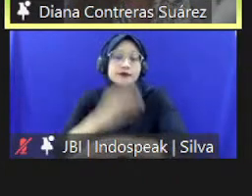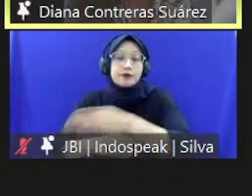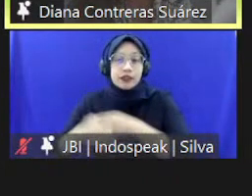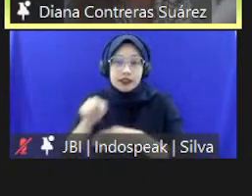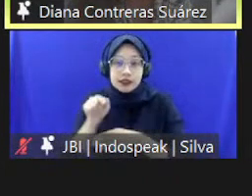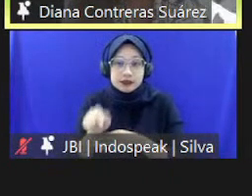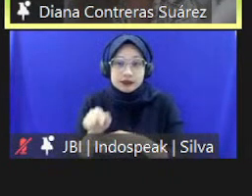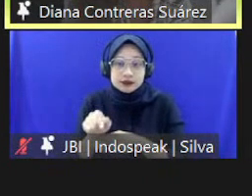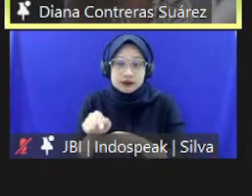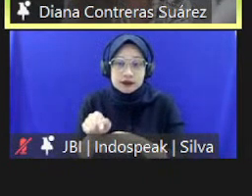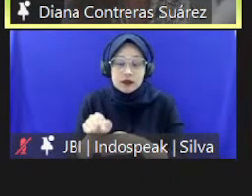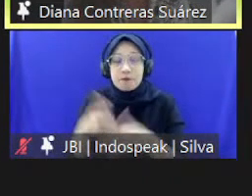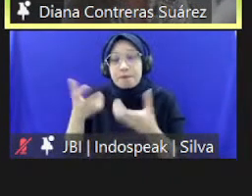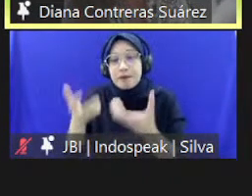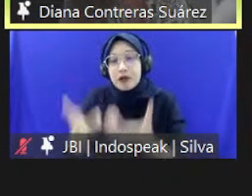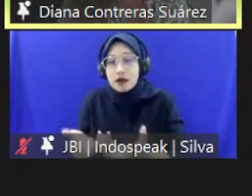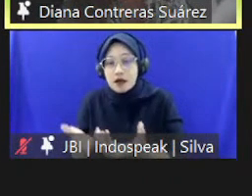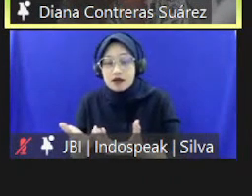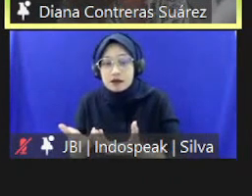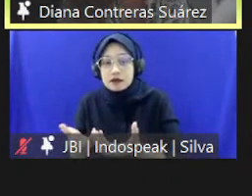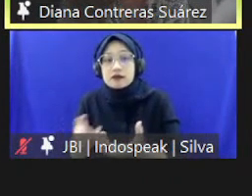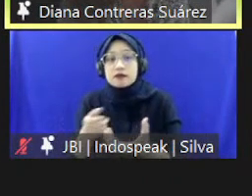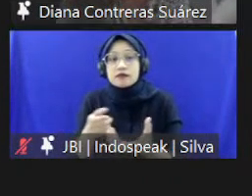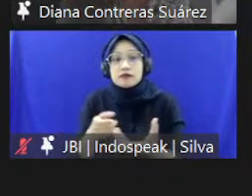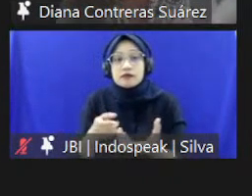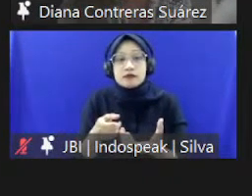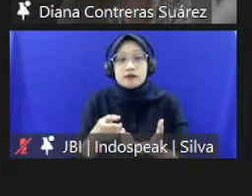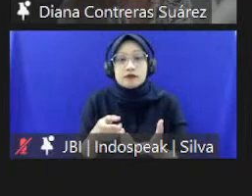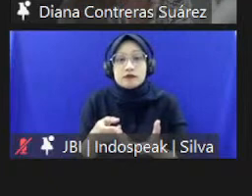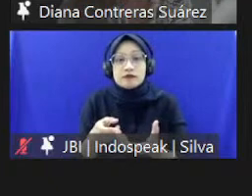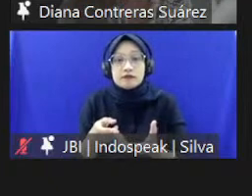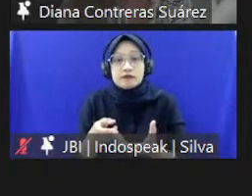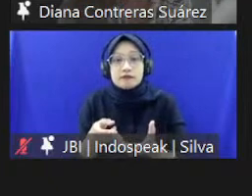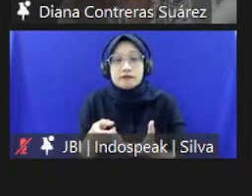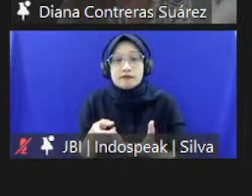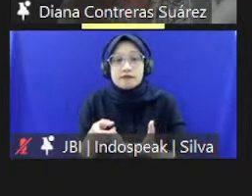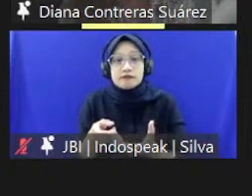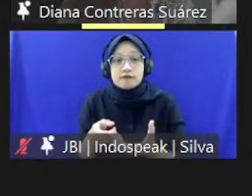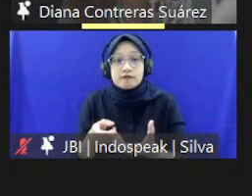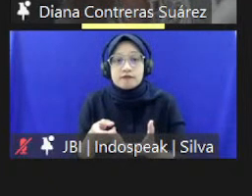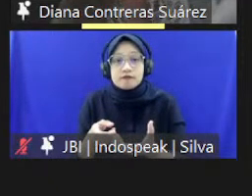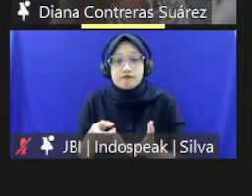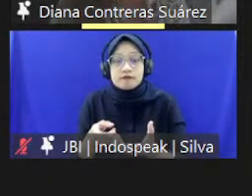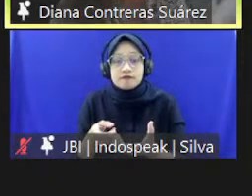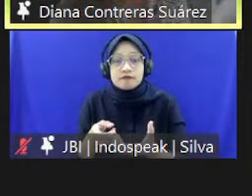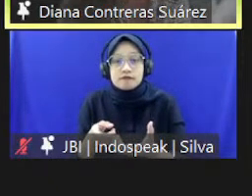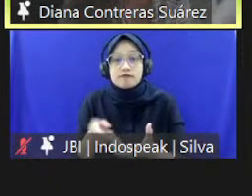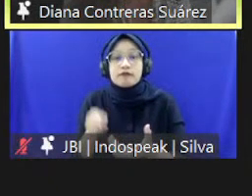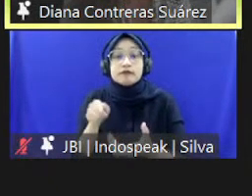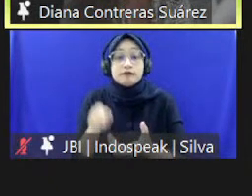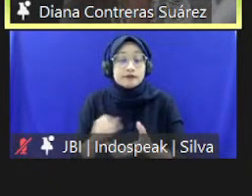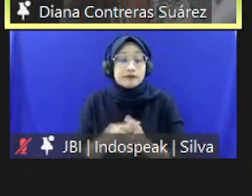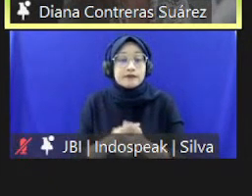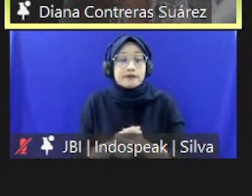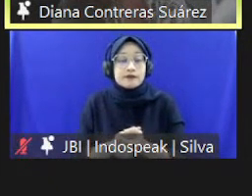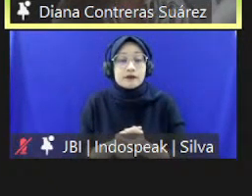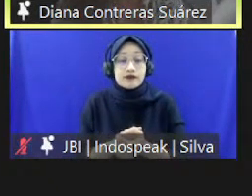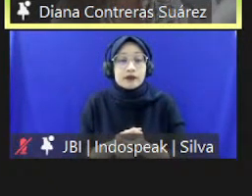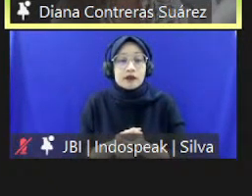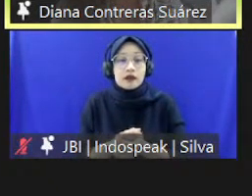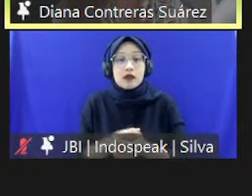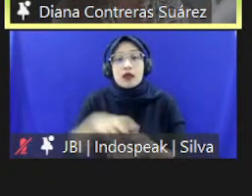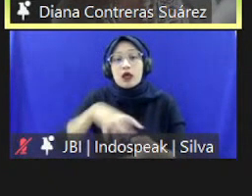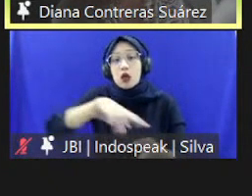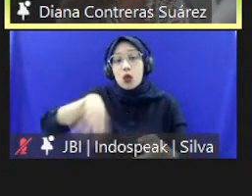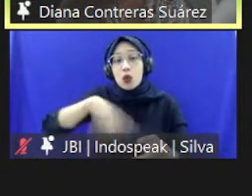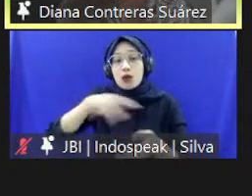with severe disabilities. More minutes, yeah, Diana, sorry. Yeah, I'm almost done. So households with person with